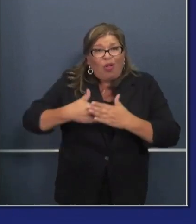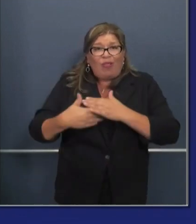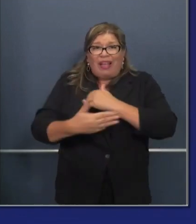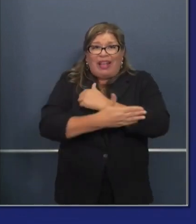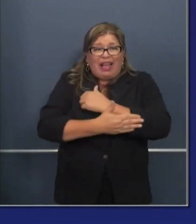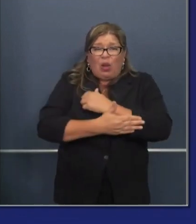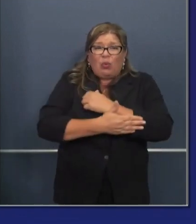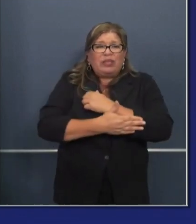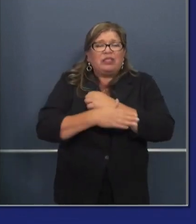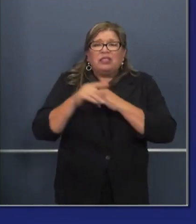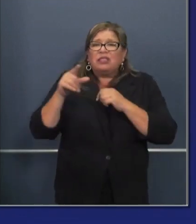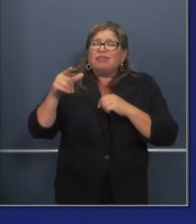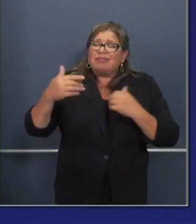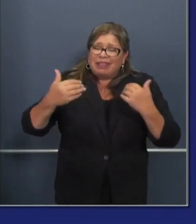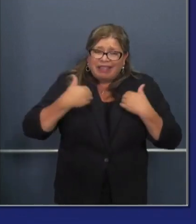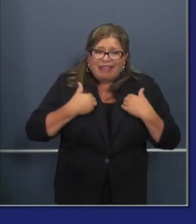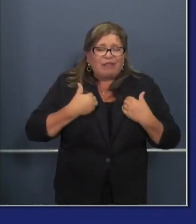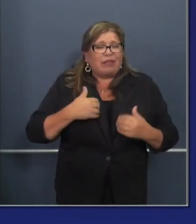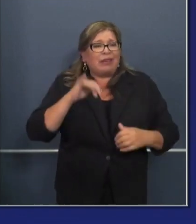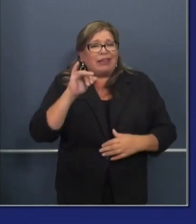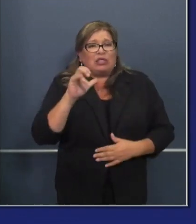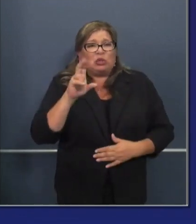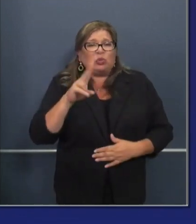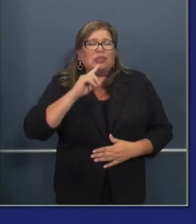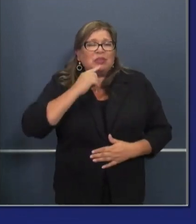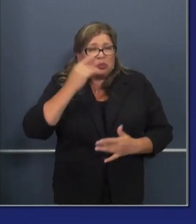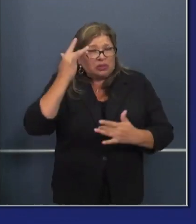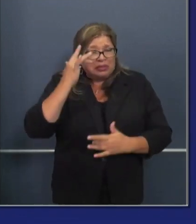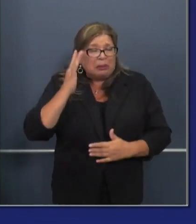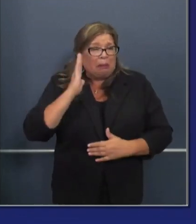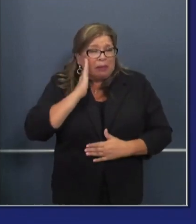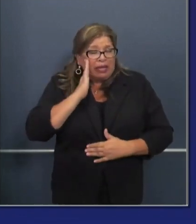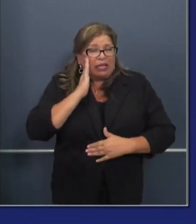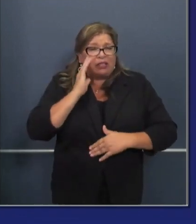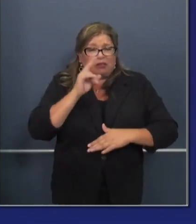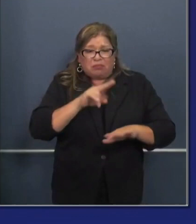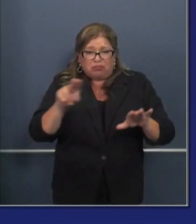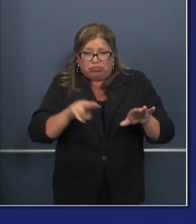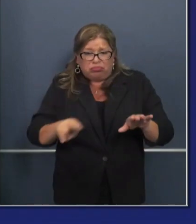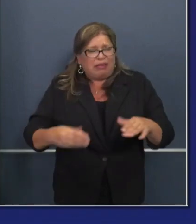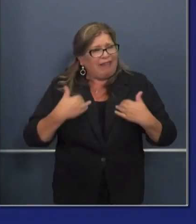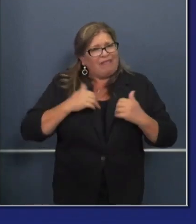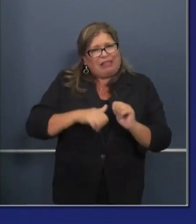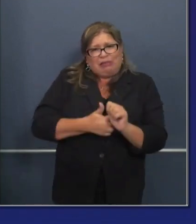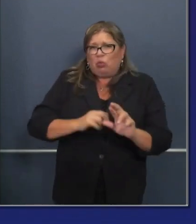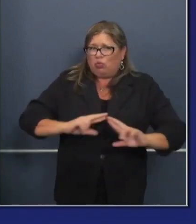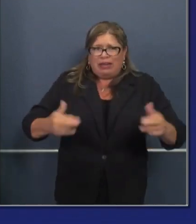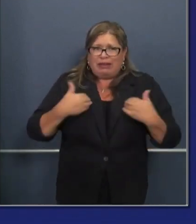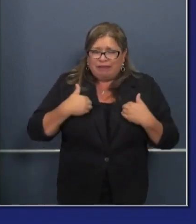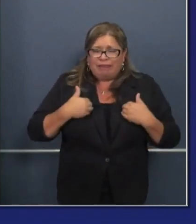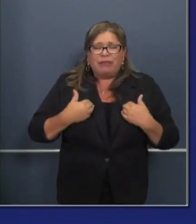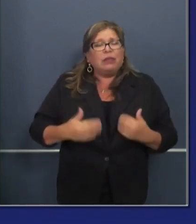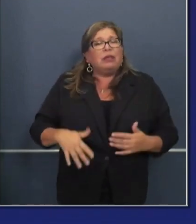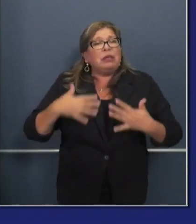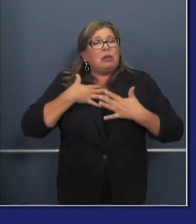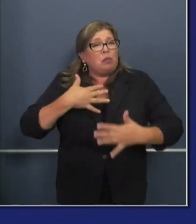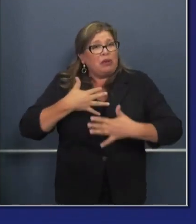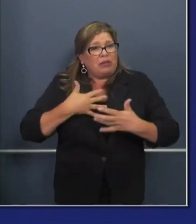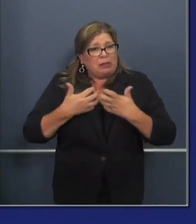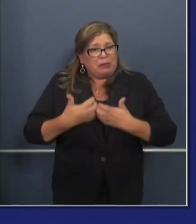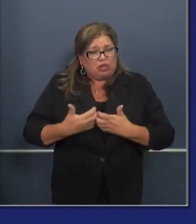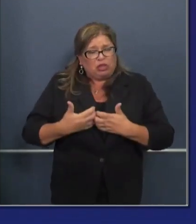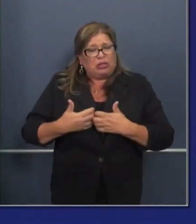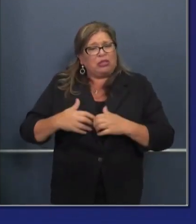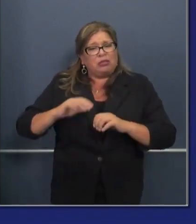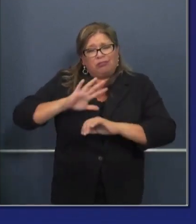of ICU beds and ventilators that we need to continue to support the patients that are presenting